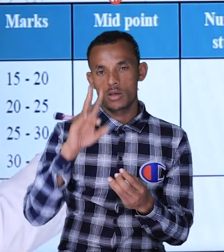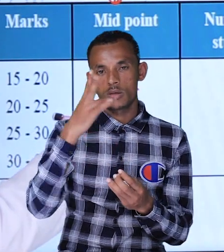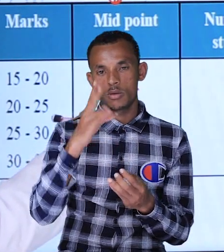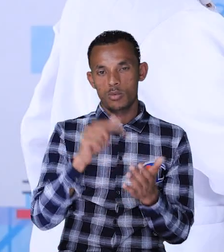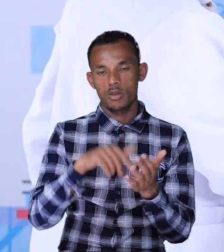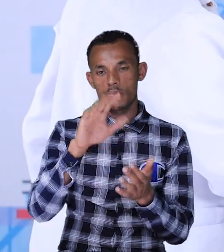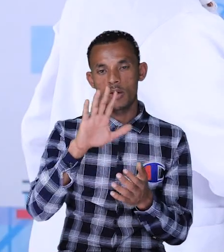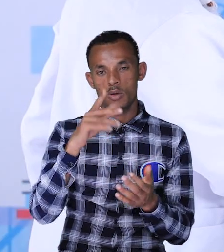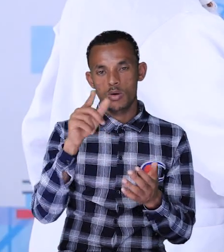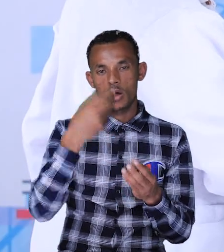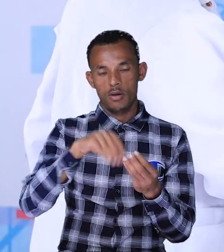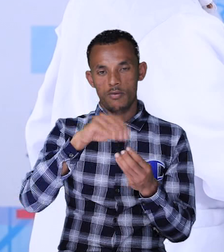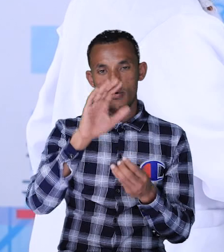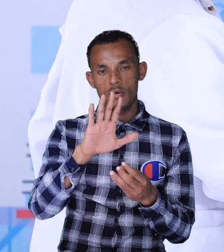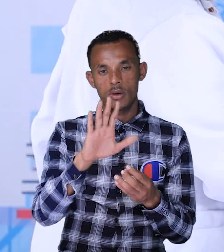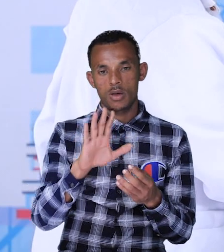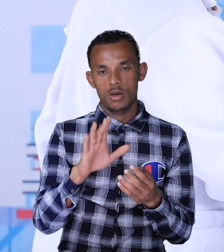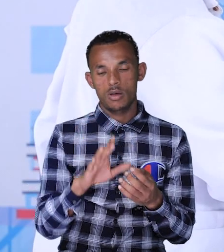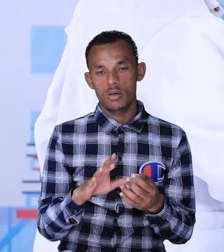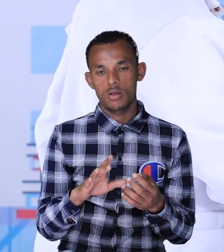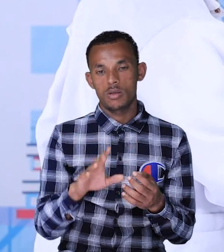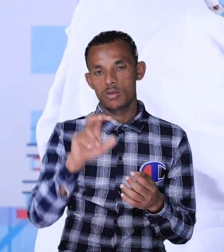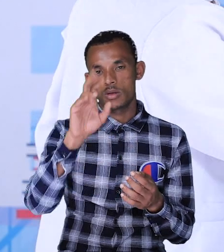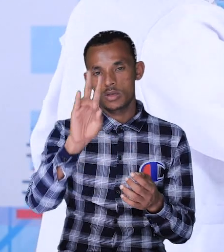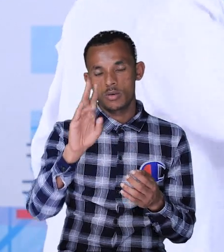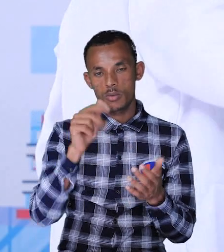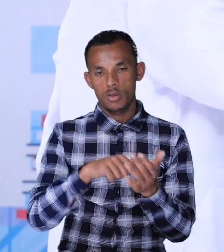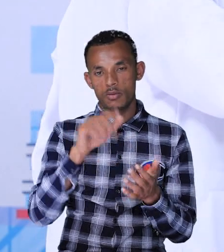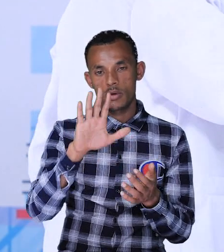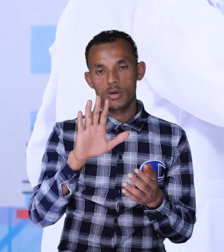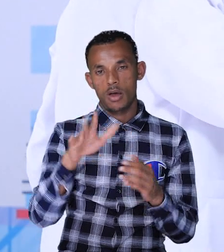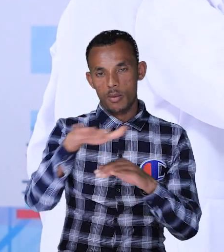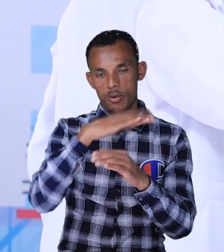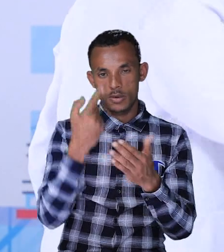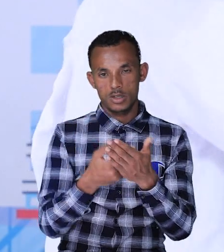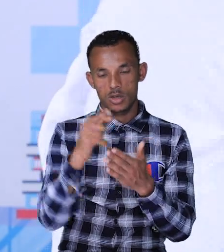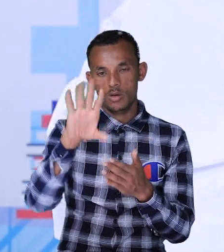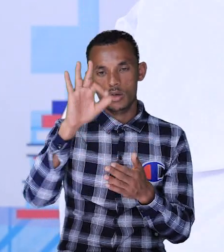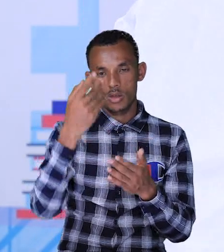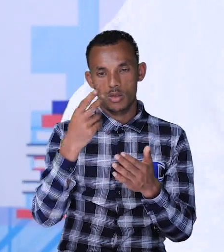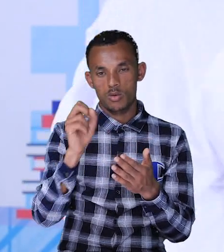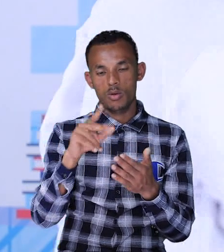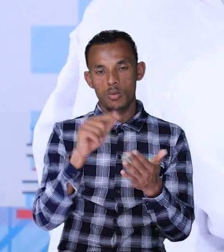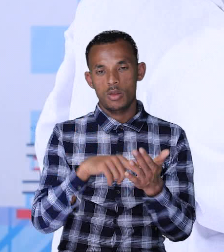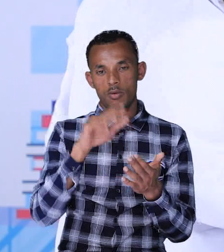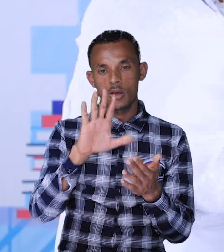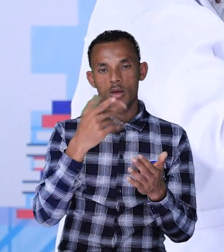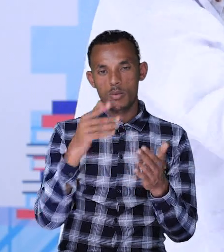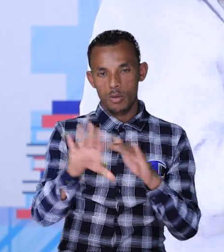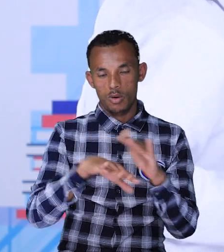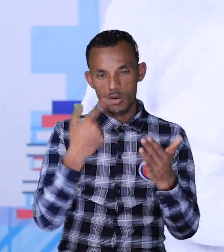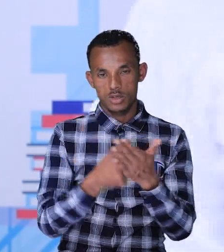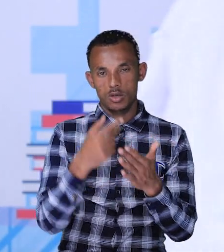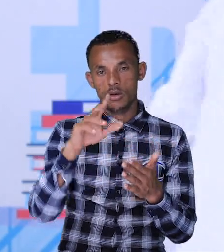17.5, you add 5 here, you get 22.5. When you add 5, 27.5. So above this, you'll have 12.5. Below this, you'll